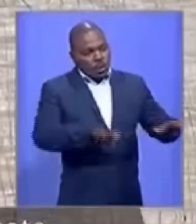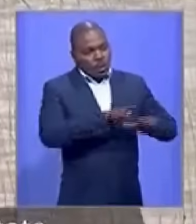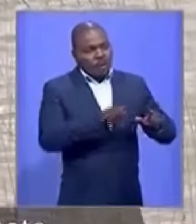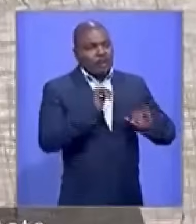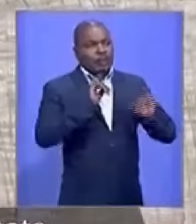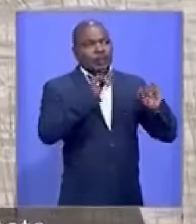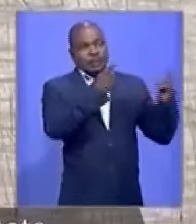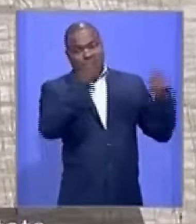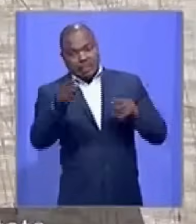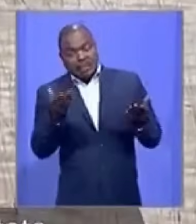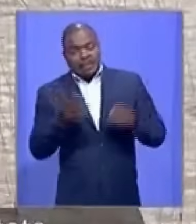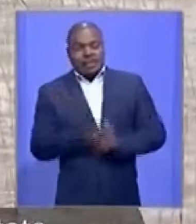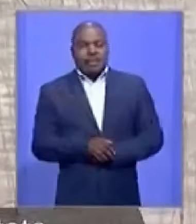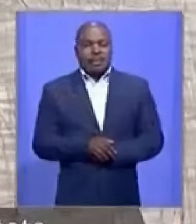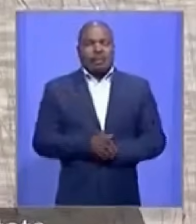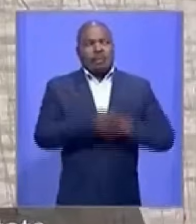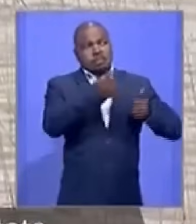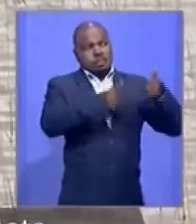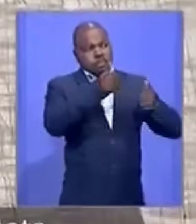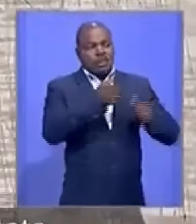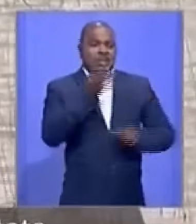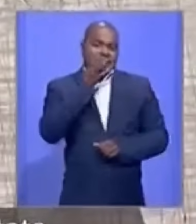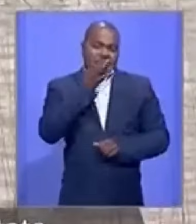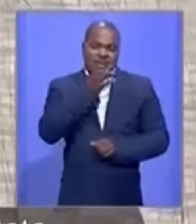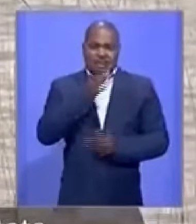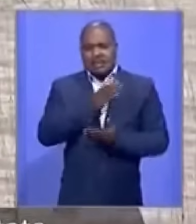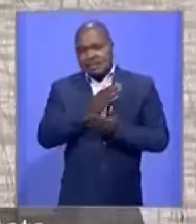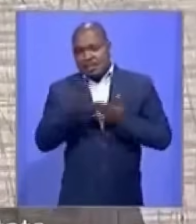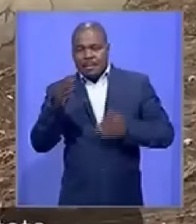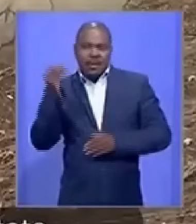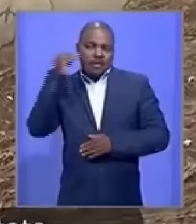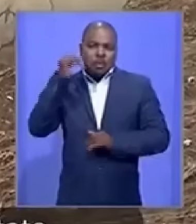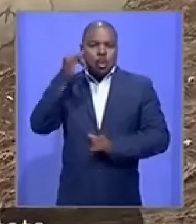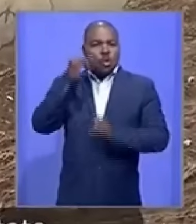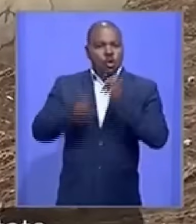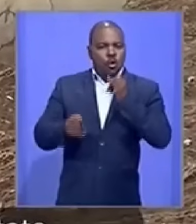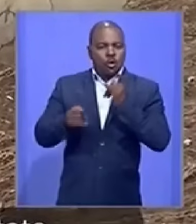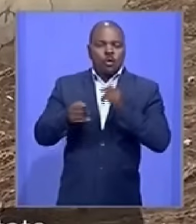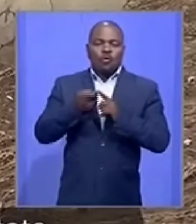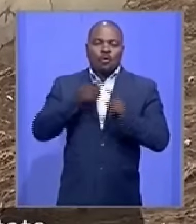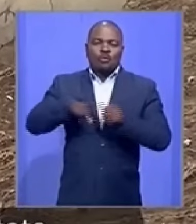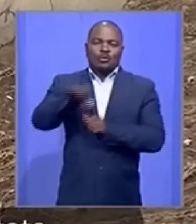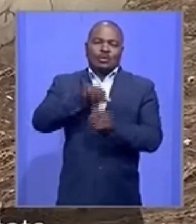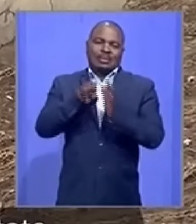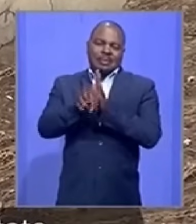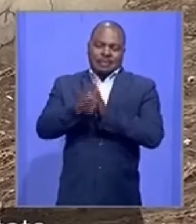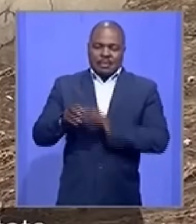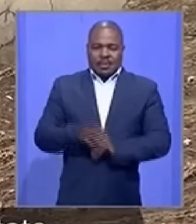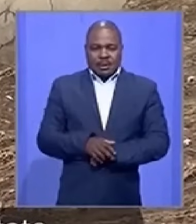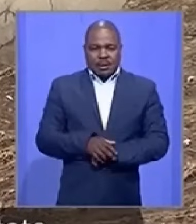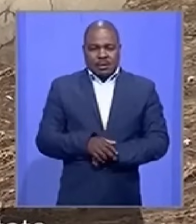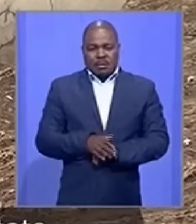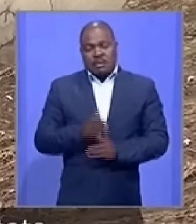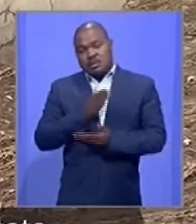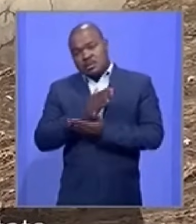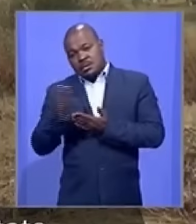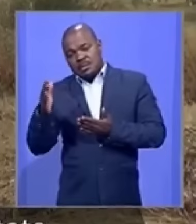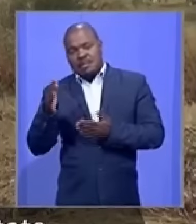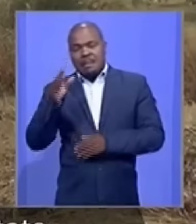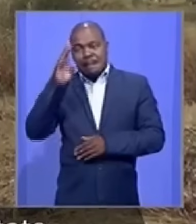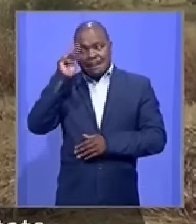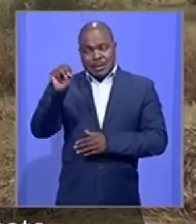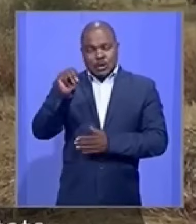Ba ka tsamaisong ba kgalemme ka thata tshebediso e lahlehisang ya dikgokahanyo tsa setjhaba. Batho ba tsamaisa